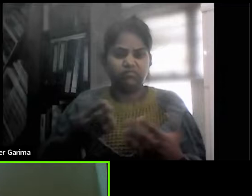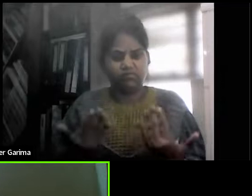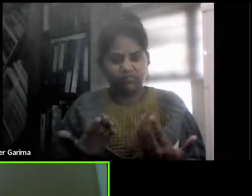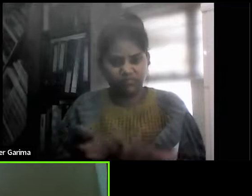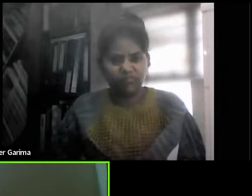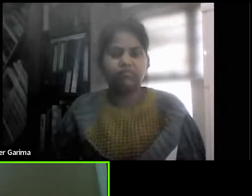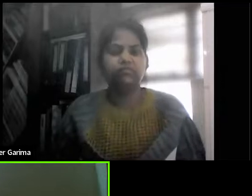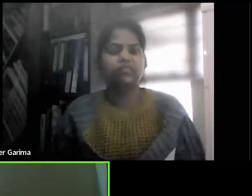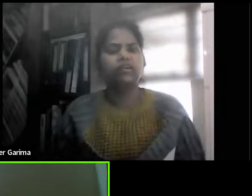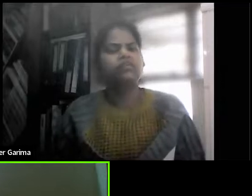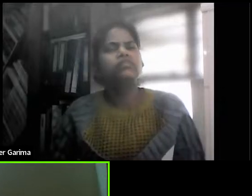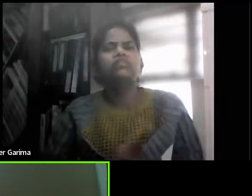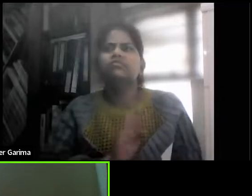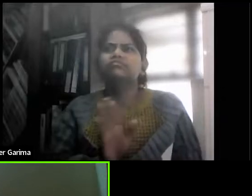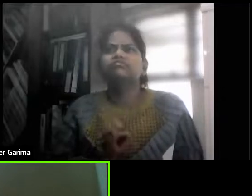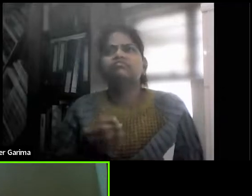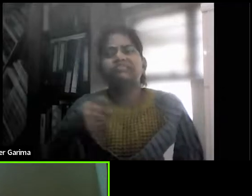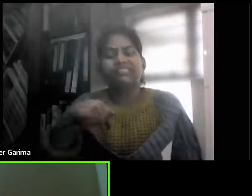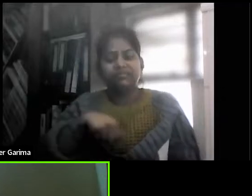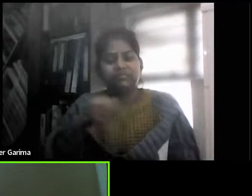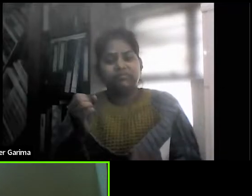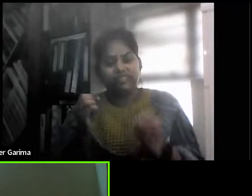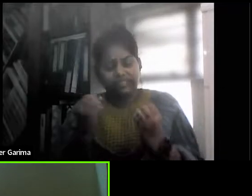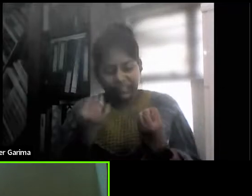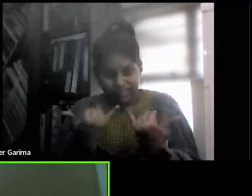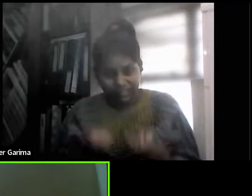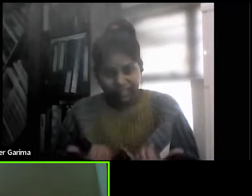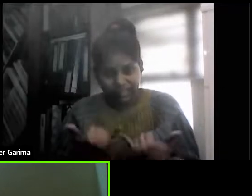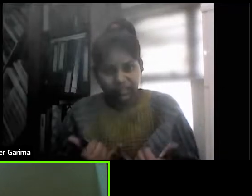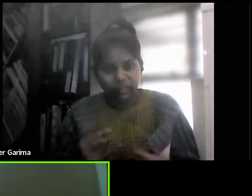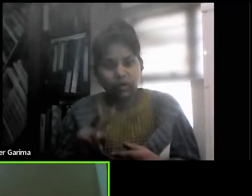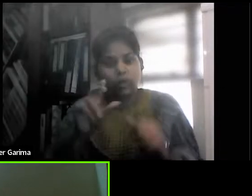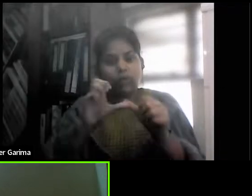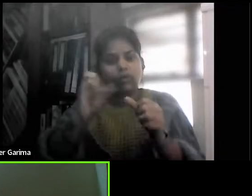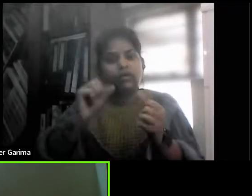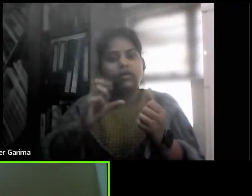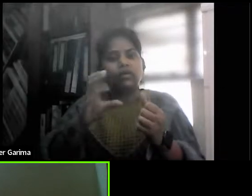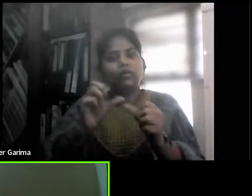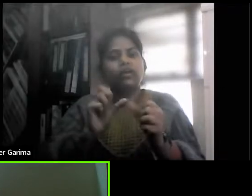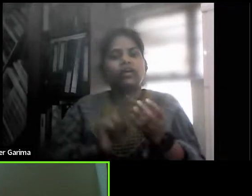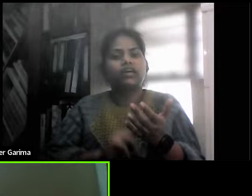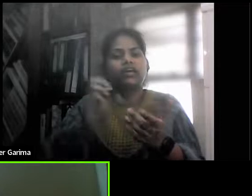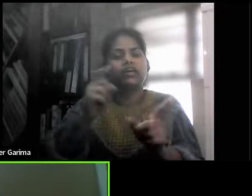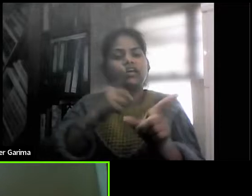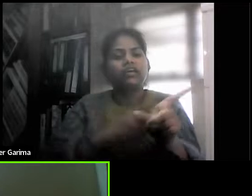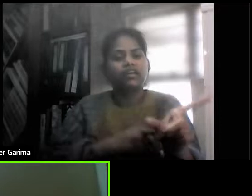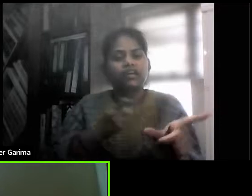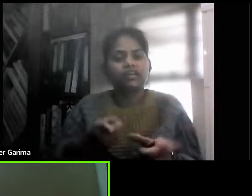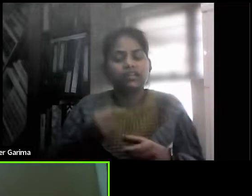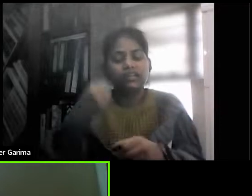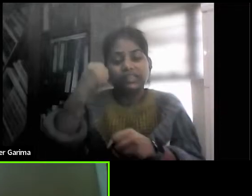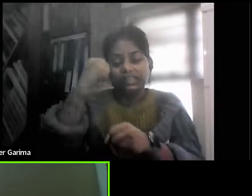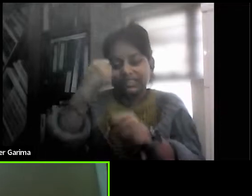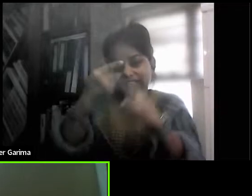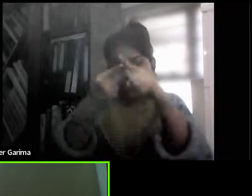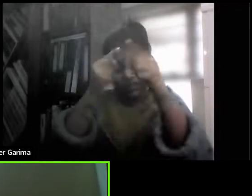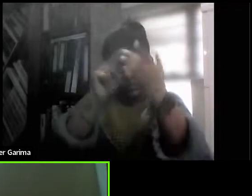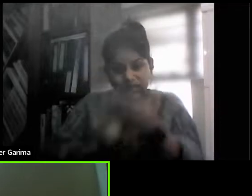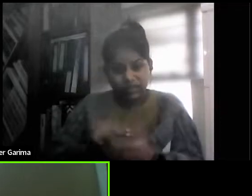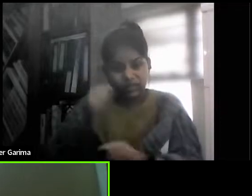the current vacancies emerged out of, because in 2013, the government, Tamil Nadu government, appointed